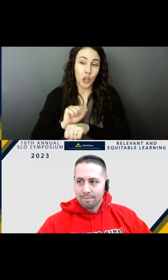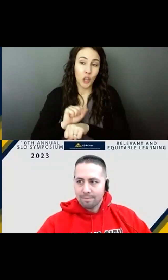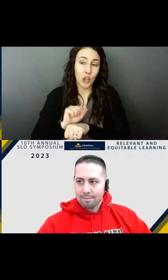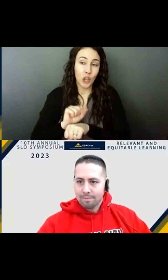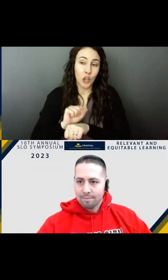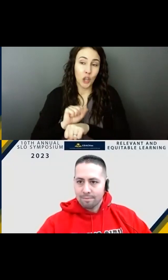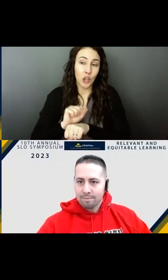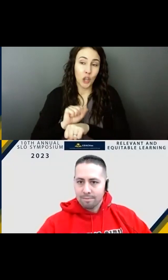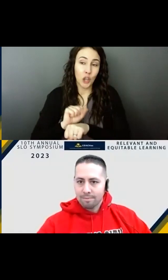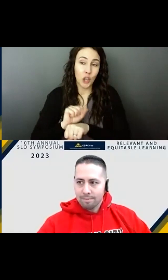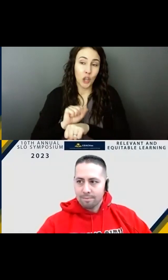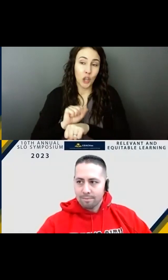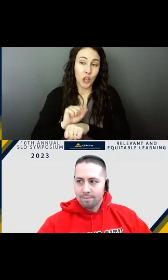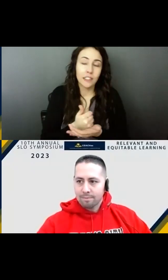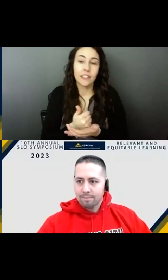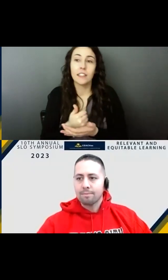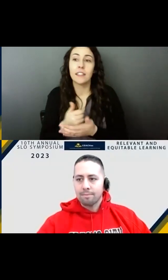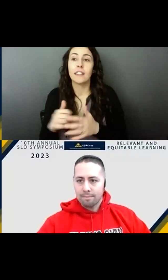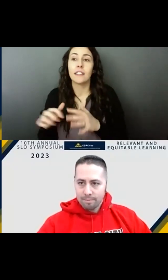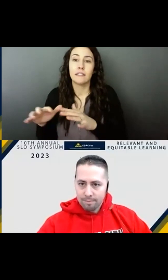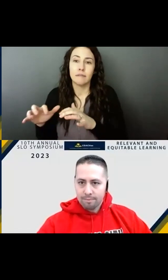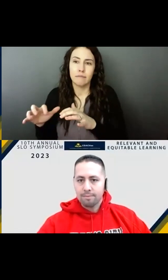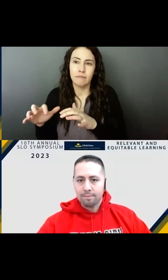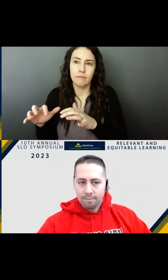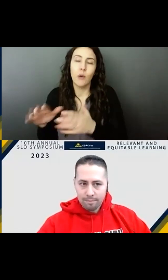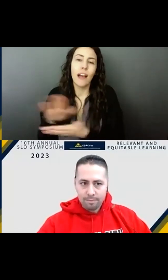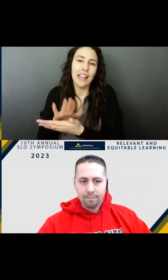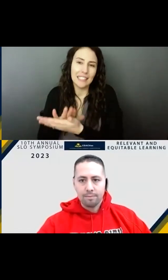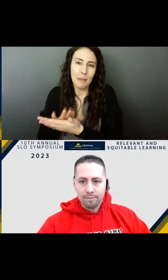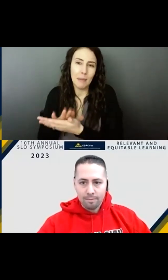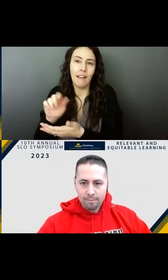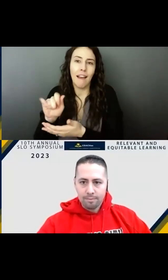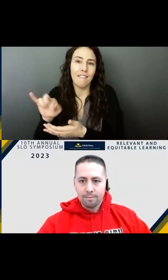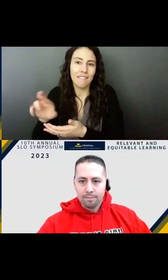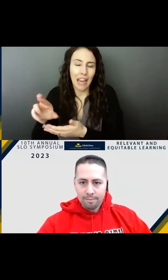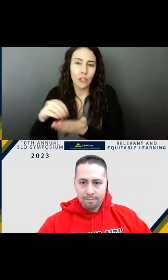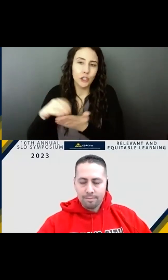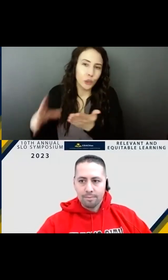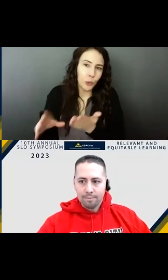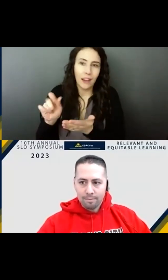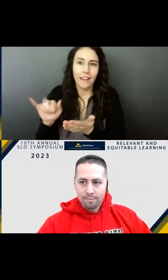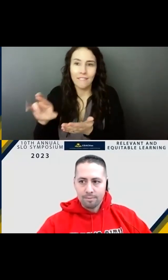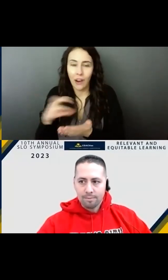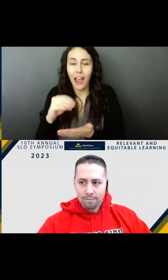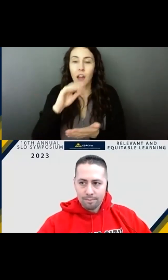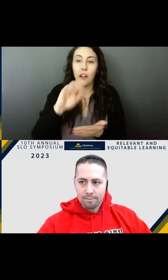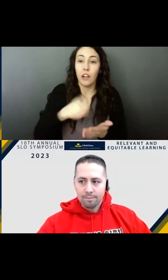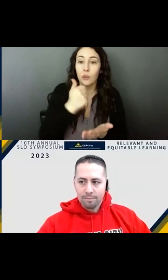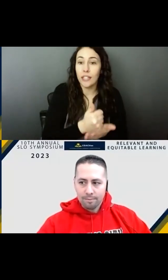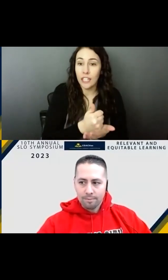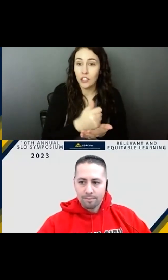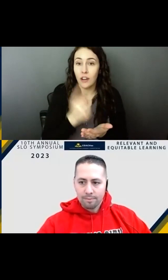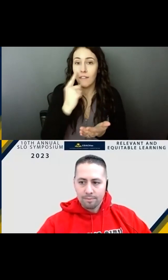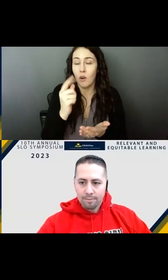work, and that's assessment across the institution, so academic affairs and student affairs. and accreditation at all of the levels.